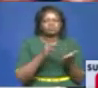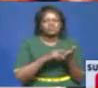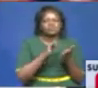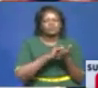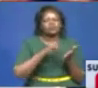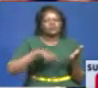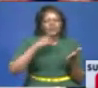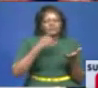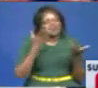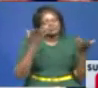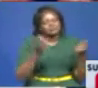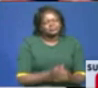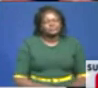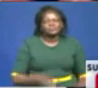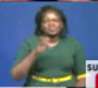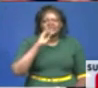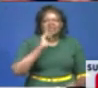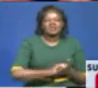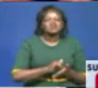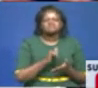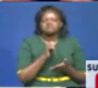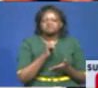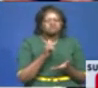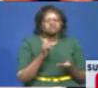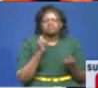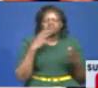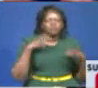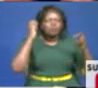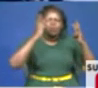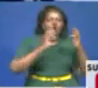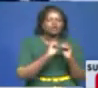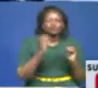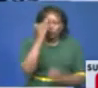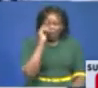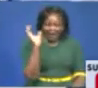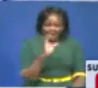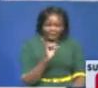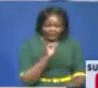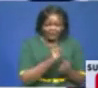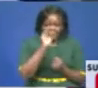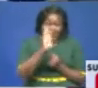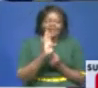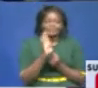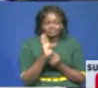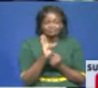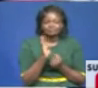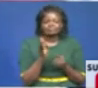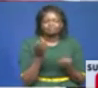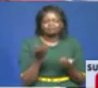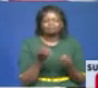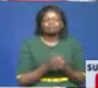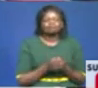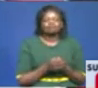And the CS saying there should be no cause for alarm, as even the capitation of 15 billion shillings, Higher